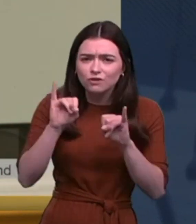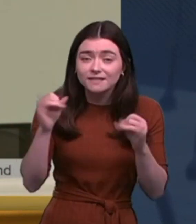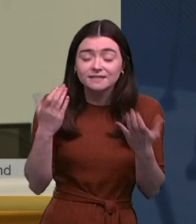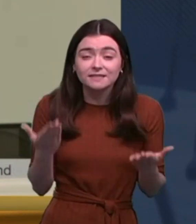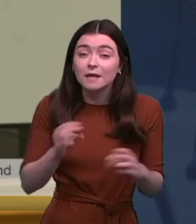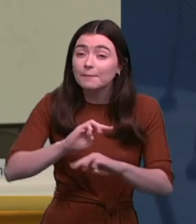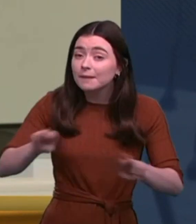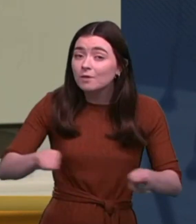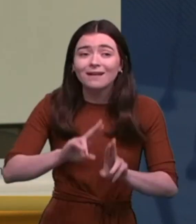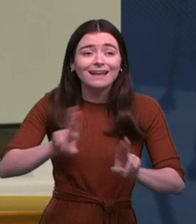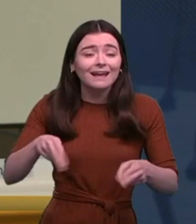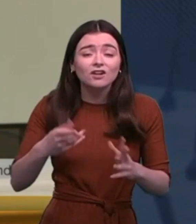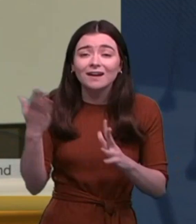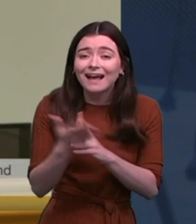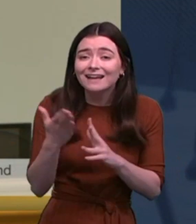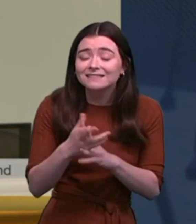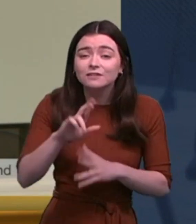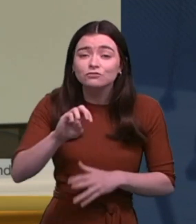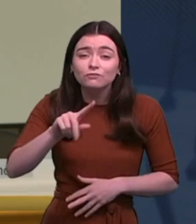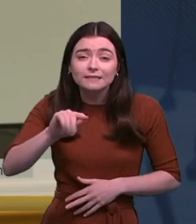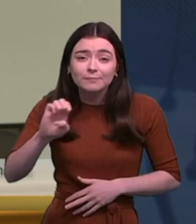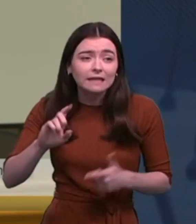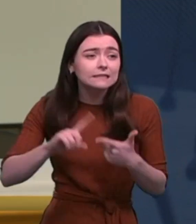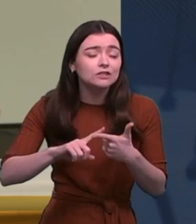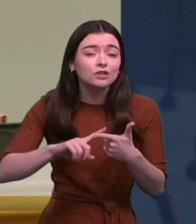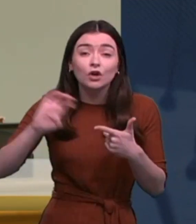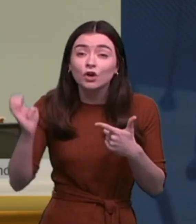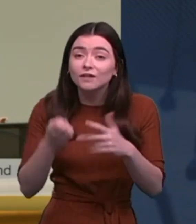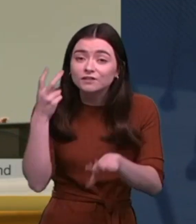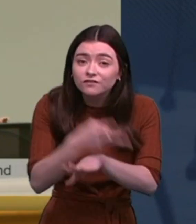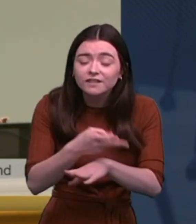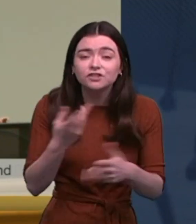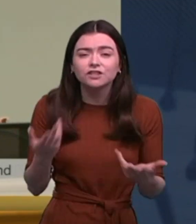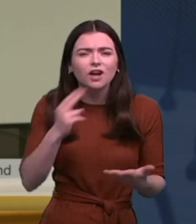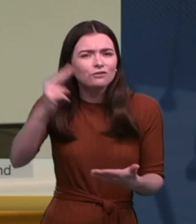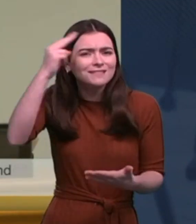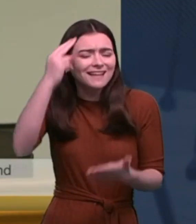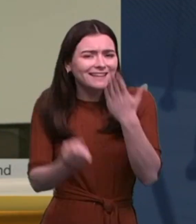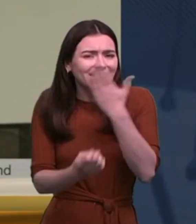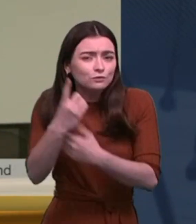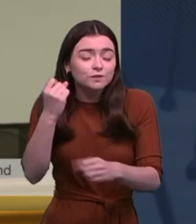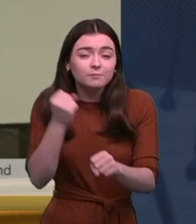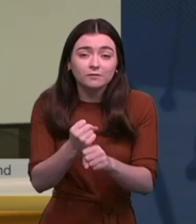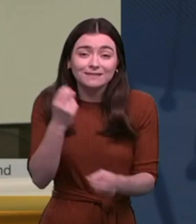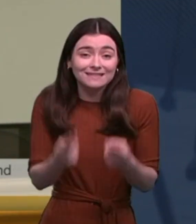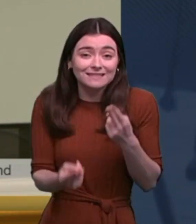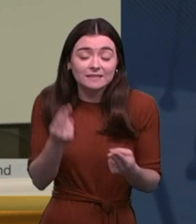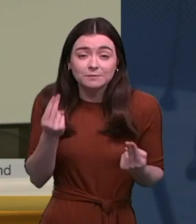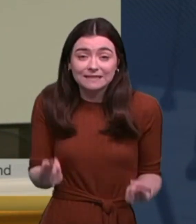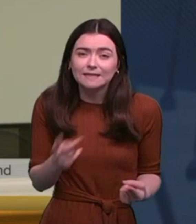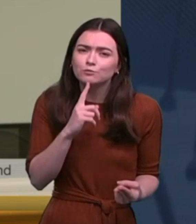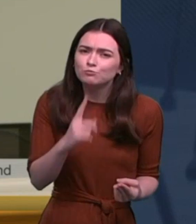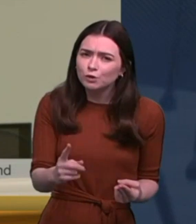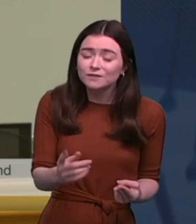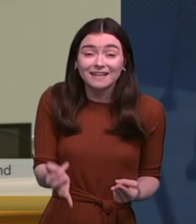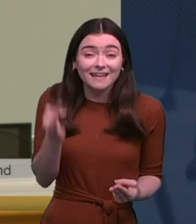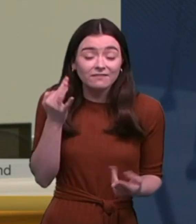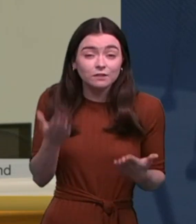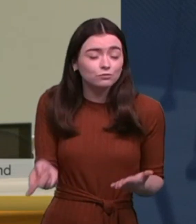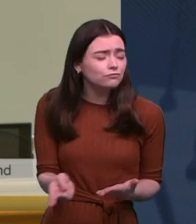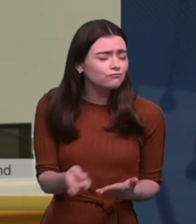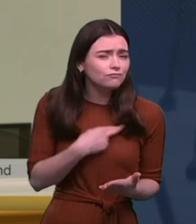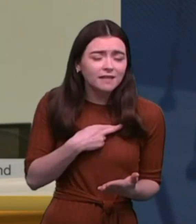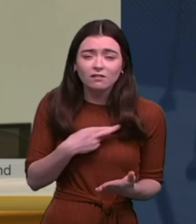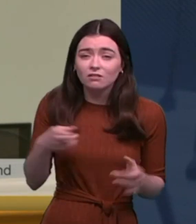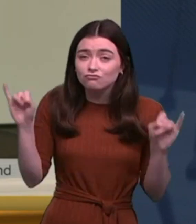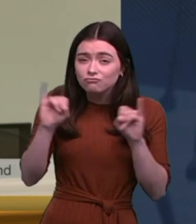get respite, people can't get early intervention. I understand the issues you're saying about the assessment of need, but say if this was treated like an absolute crisis,